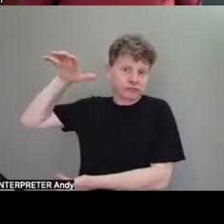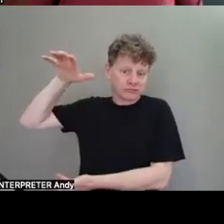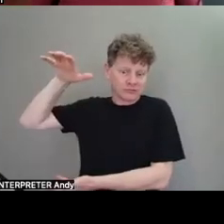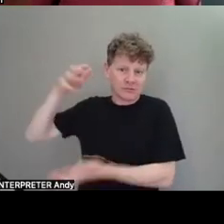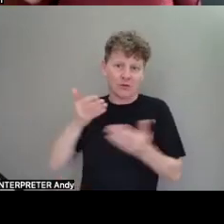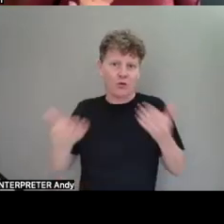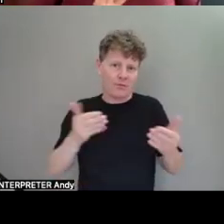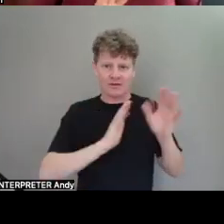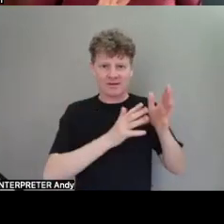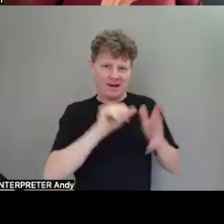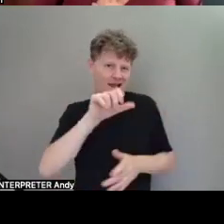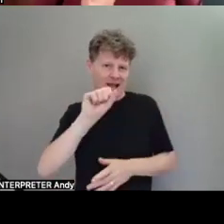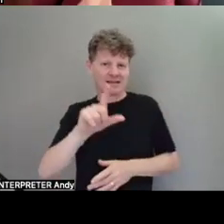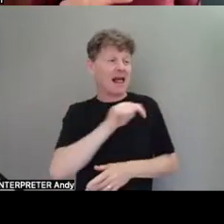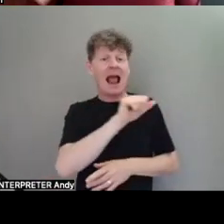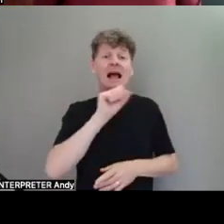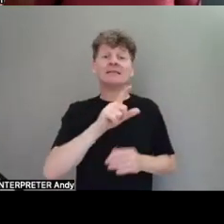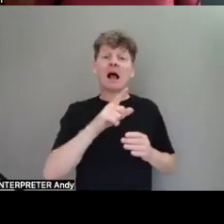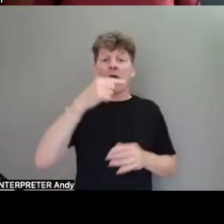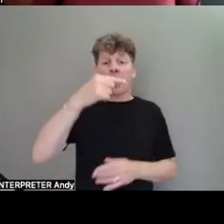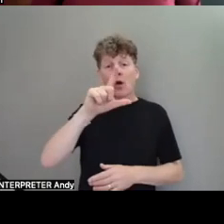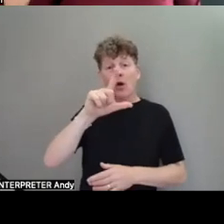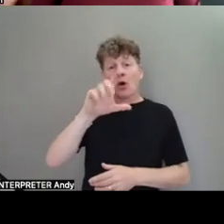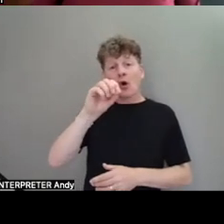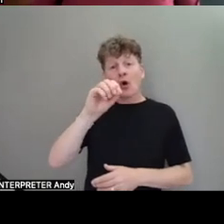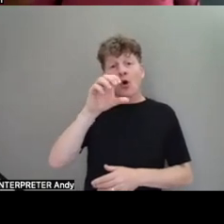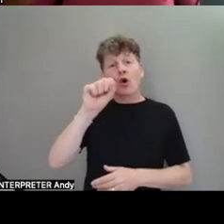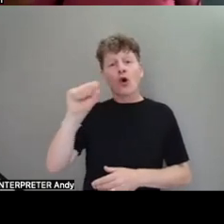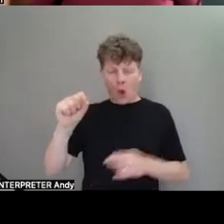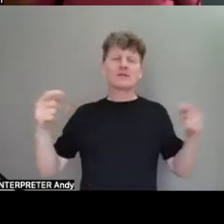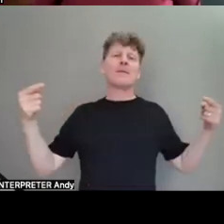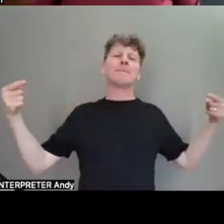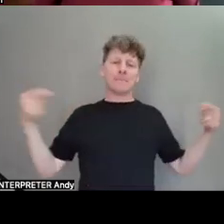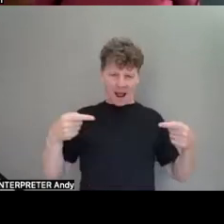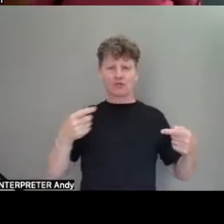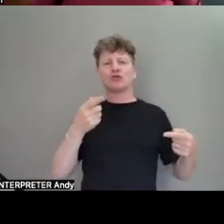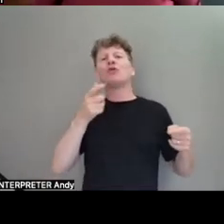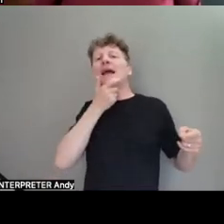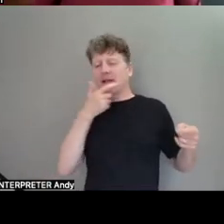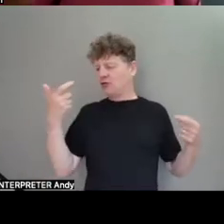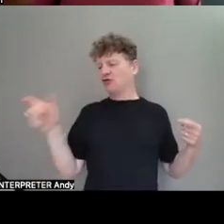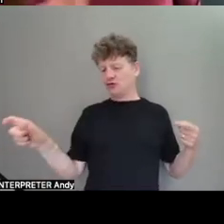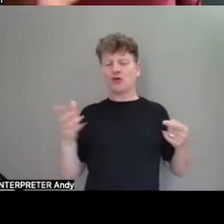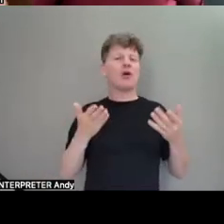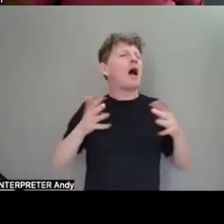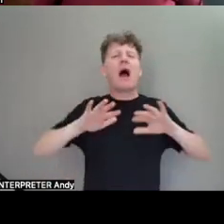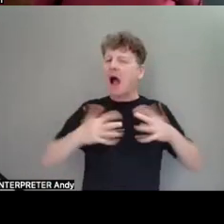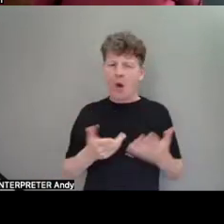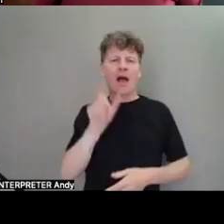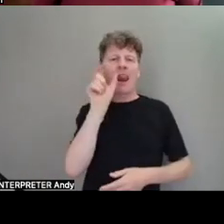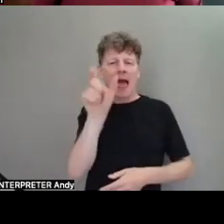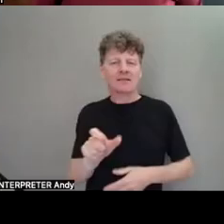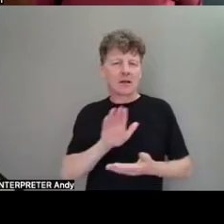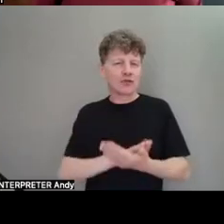So the ASL glosses were actually matched to English entries via lexical translation. We had to